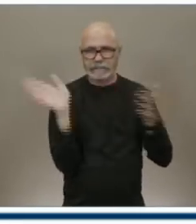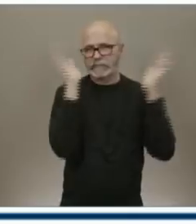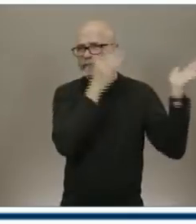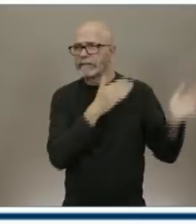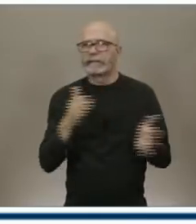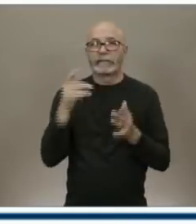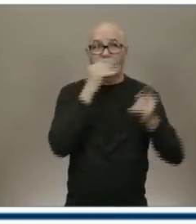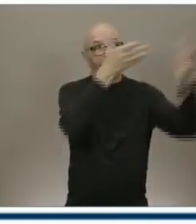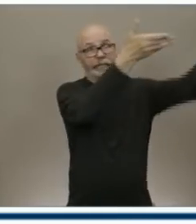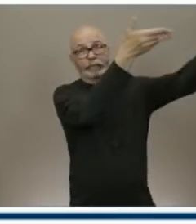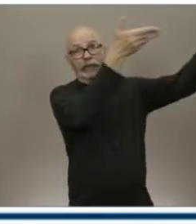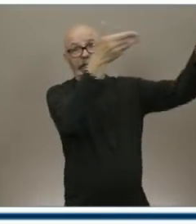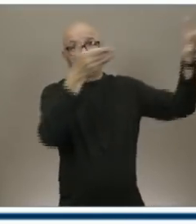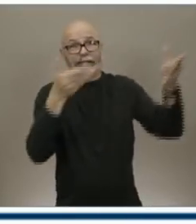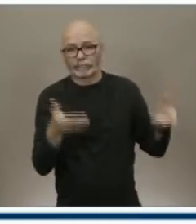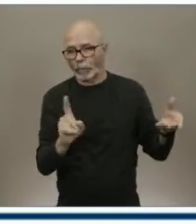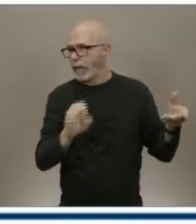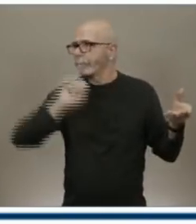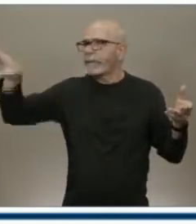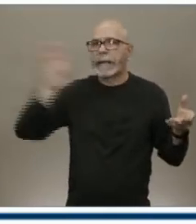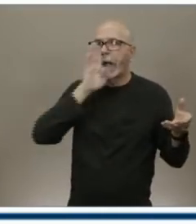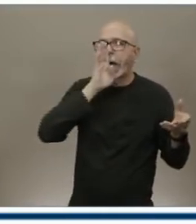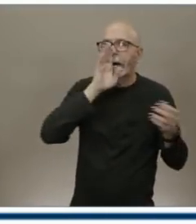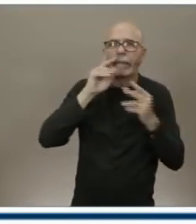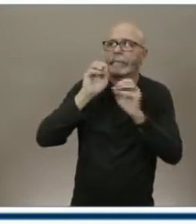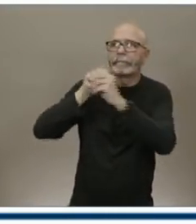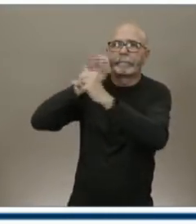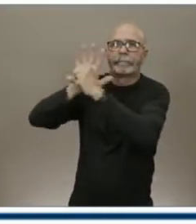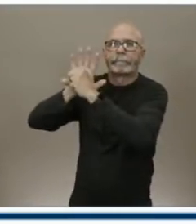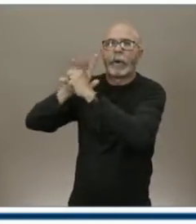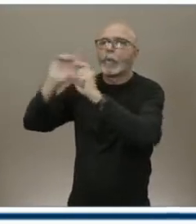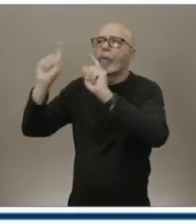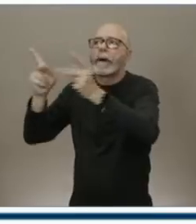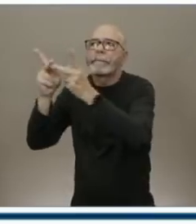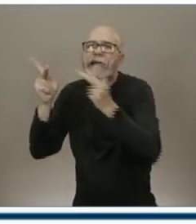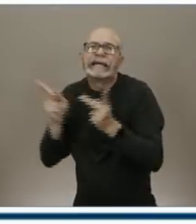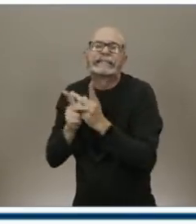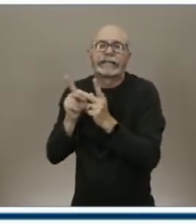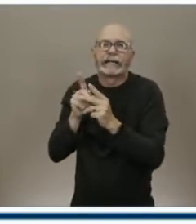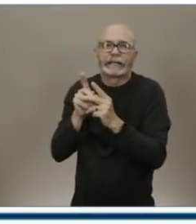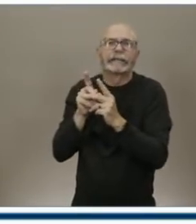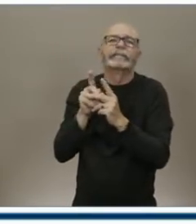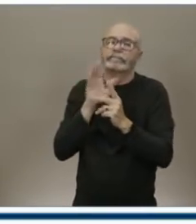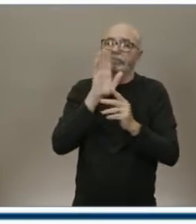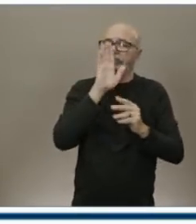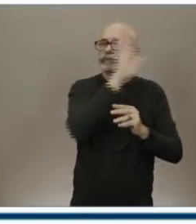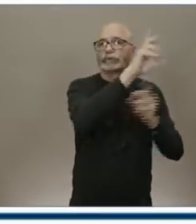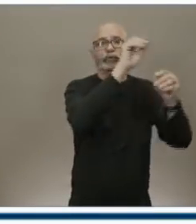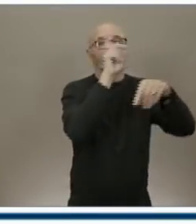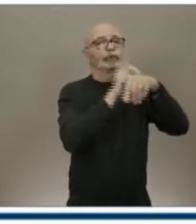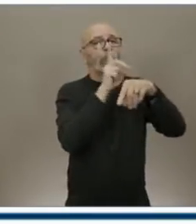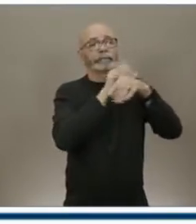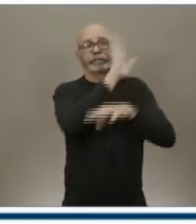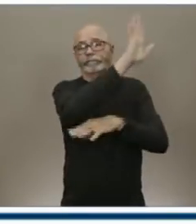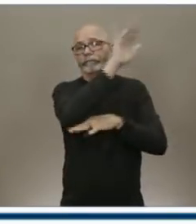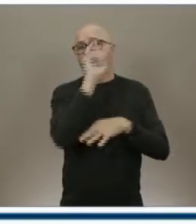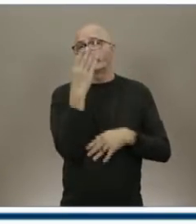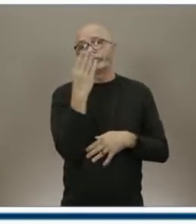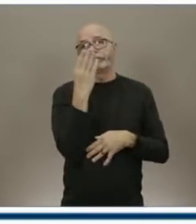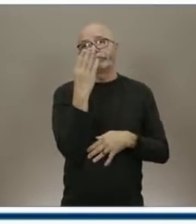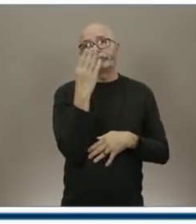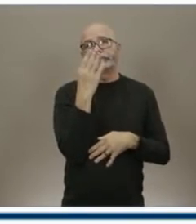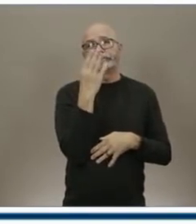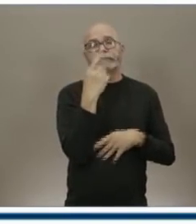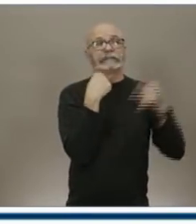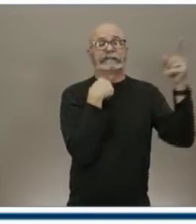and the locations where we will be actually offering vaccine. They're doing their work around that threat risk assessment. They've